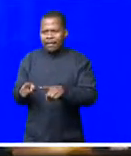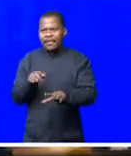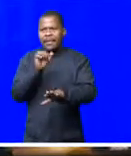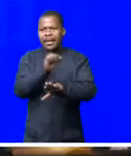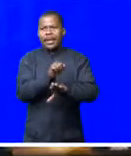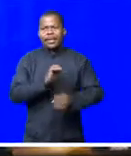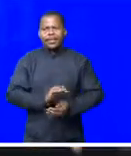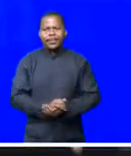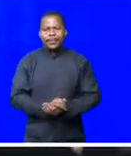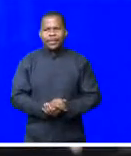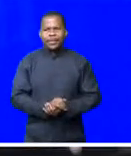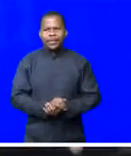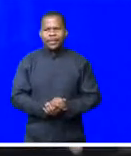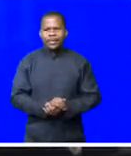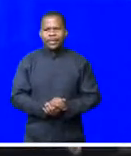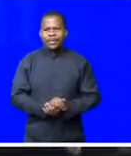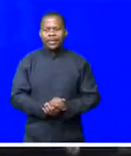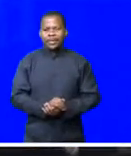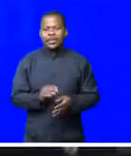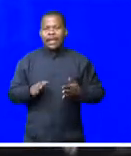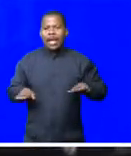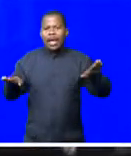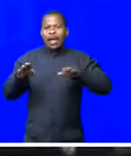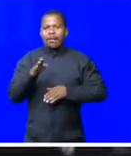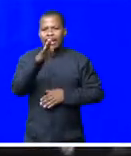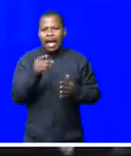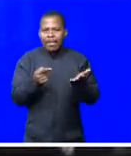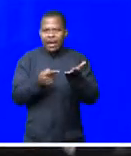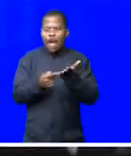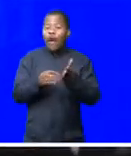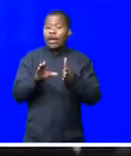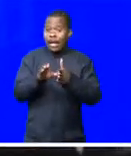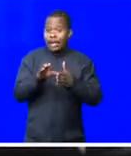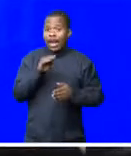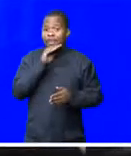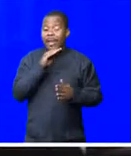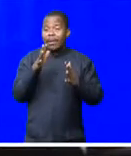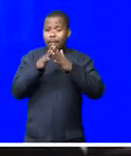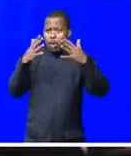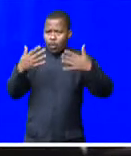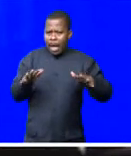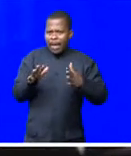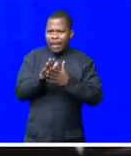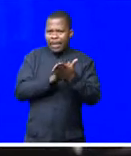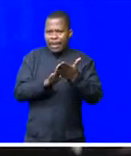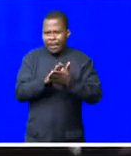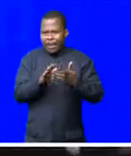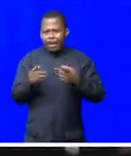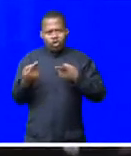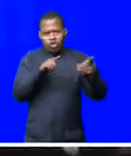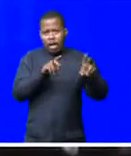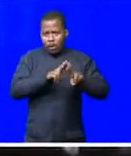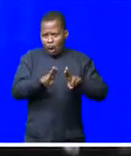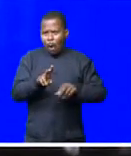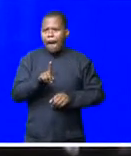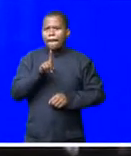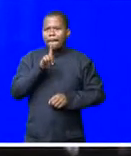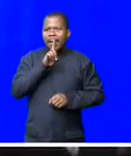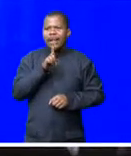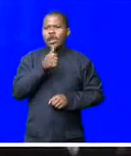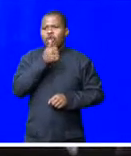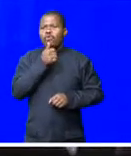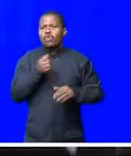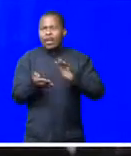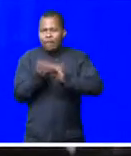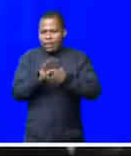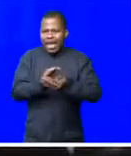kumathapha. Masipala welidolobha lakumathapha utimisele kubuka tibi ngeliso lebhizinisi. Lo masipala sewusukumisela uhlelo